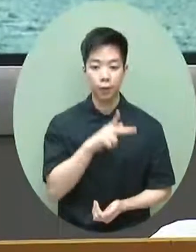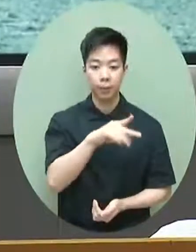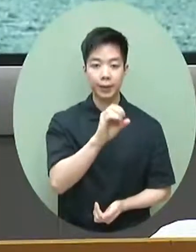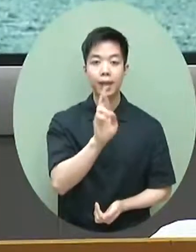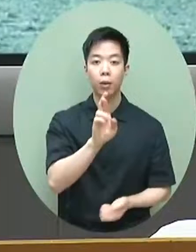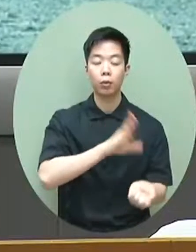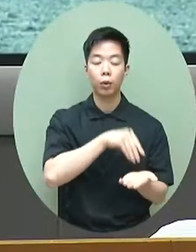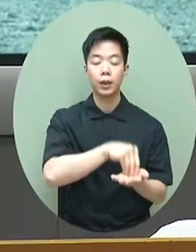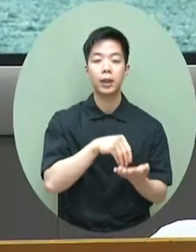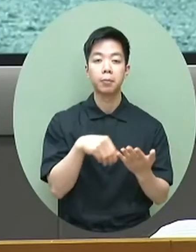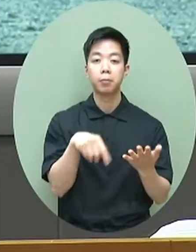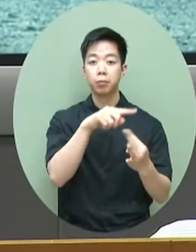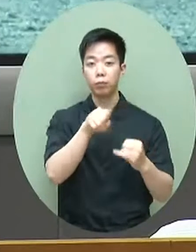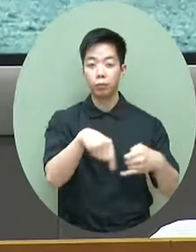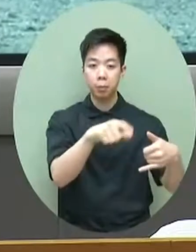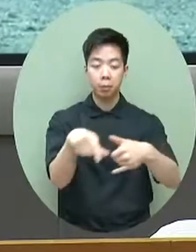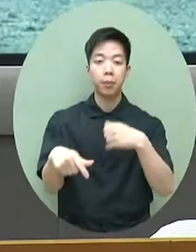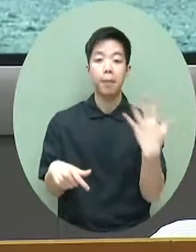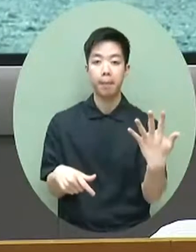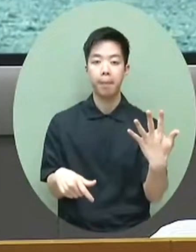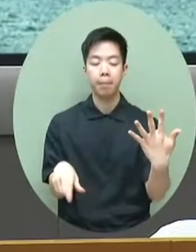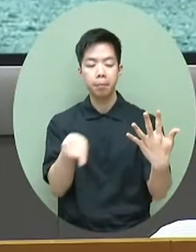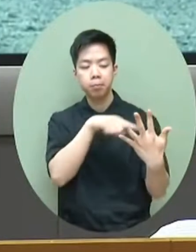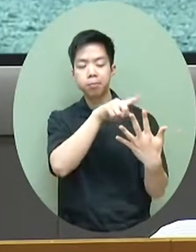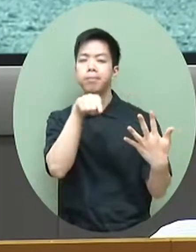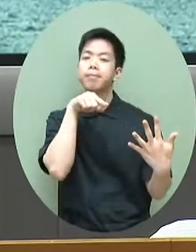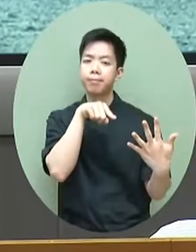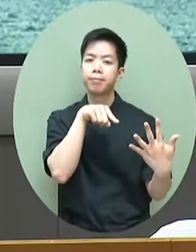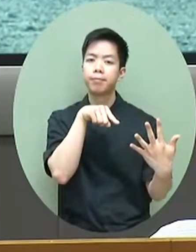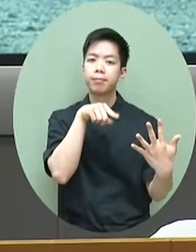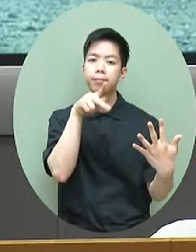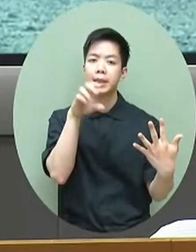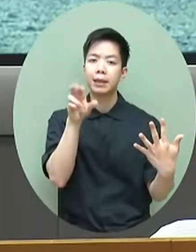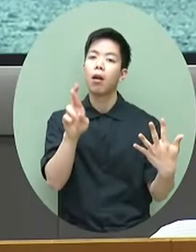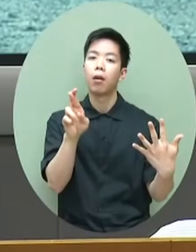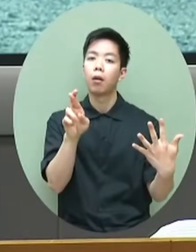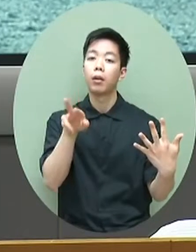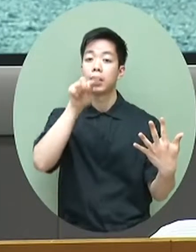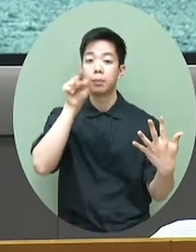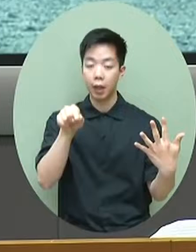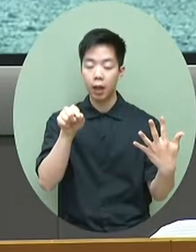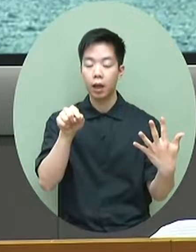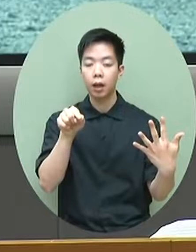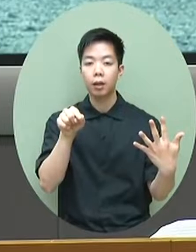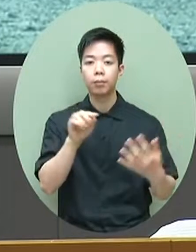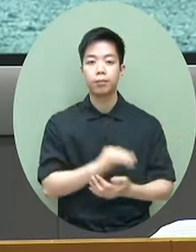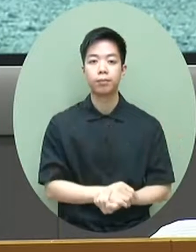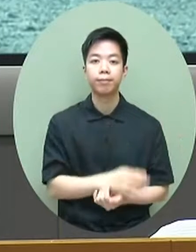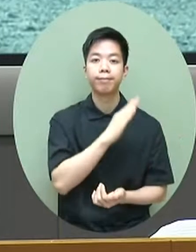Regarding the 5 PCR positive cases, we ask why PCR tests were